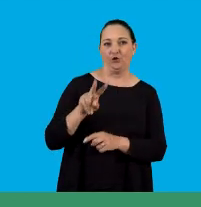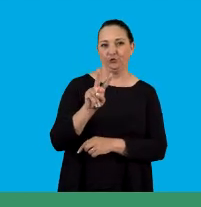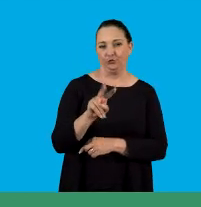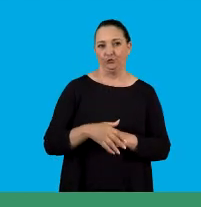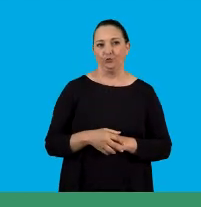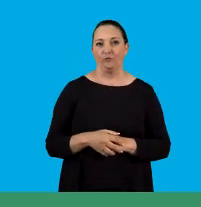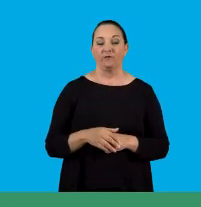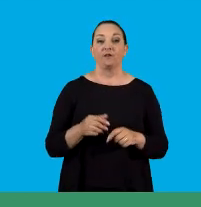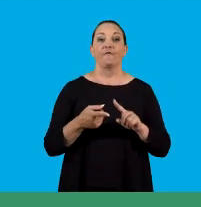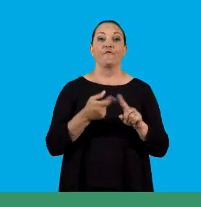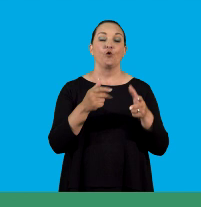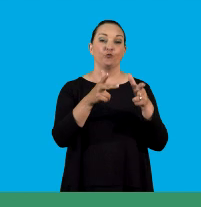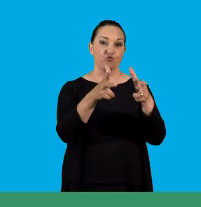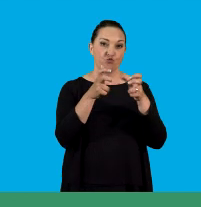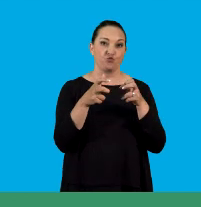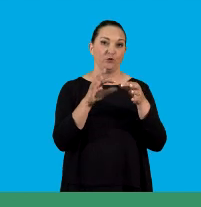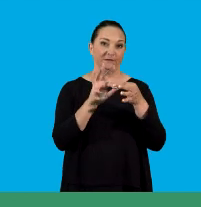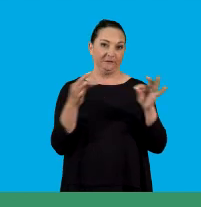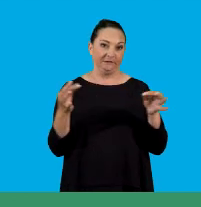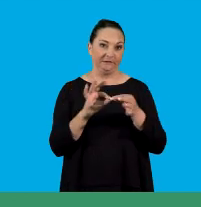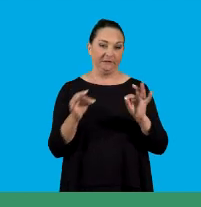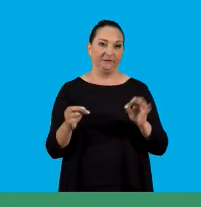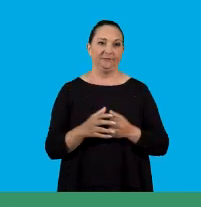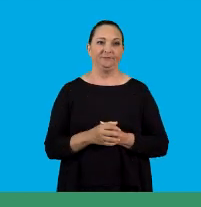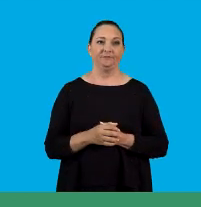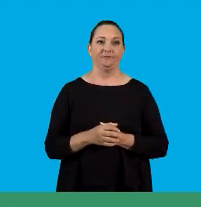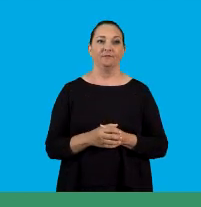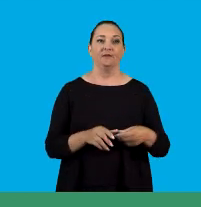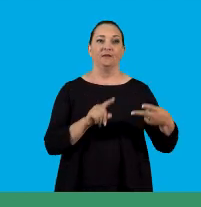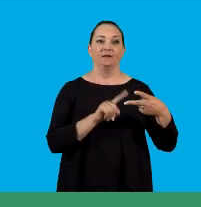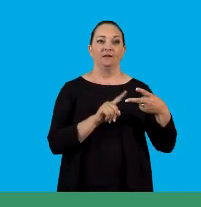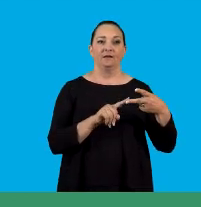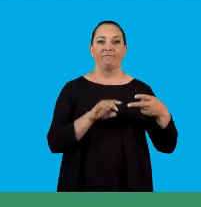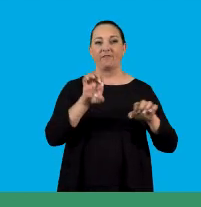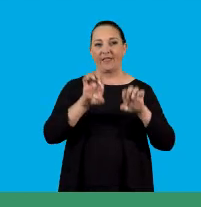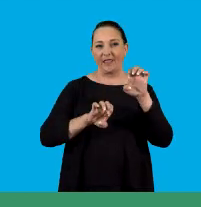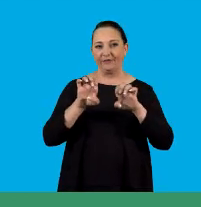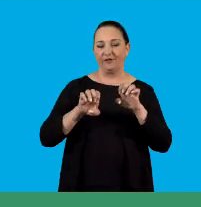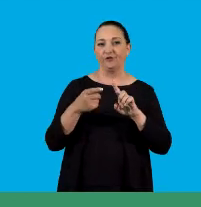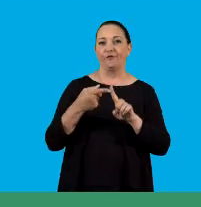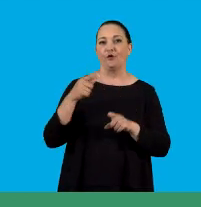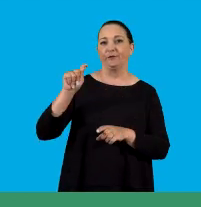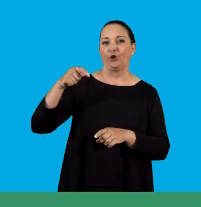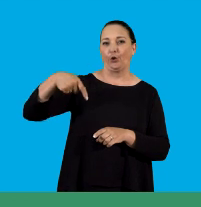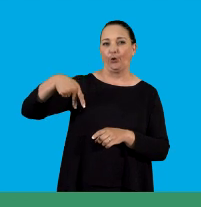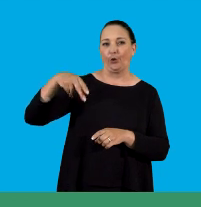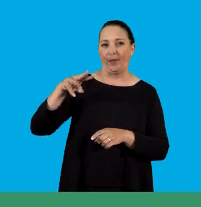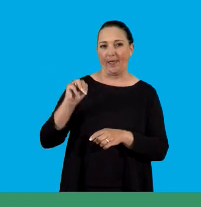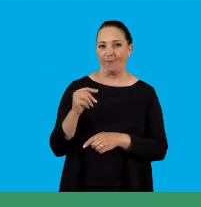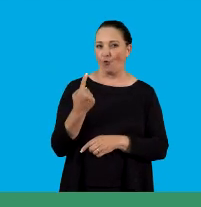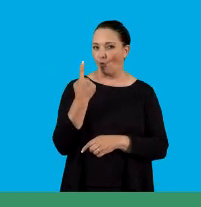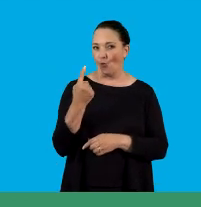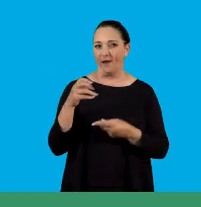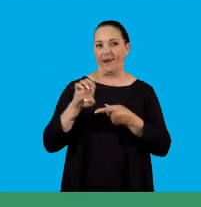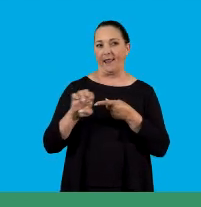by quoting from the scenario above. Then number 2, evaluate the impact of one of the TQM element